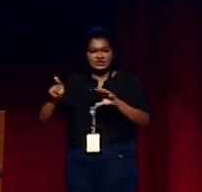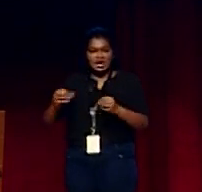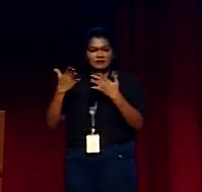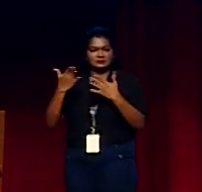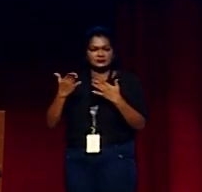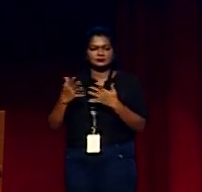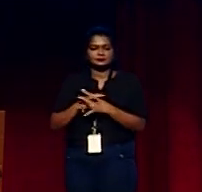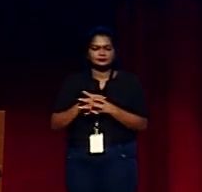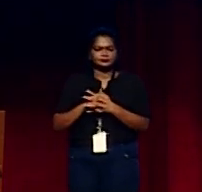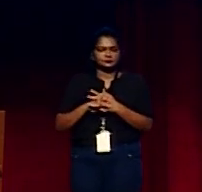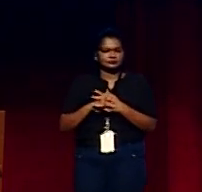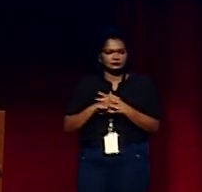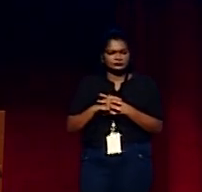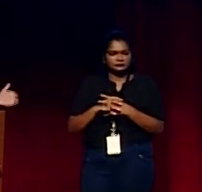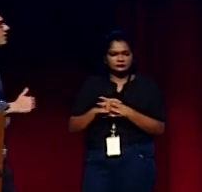building.